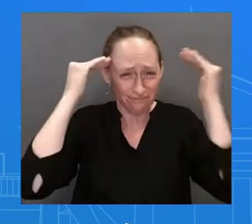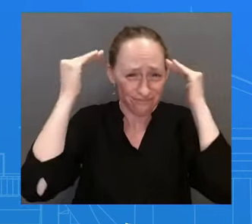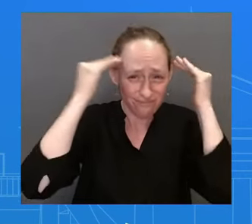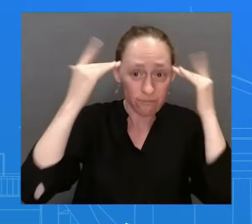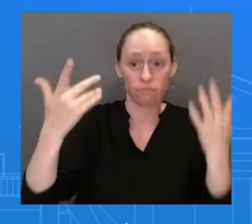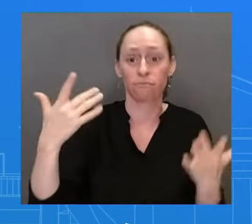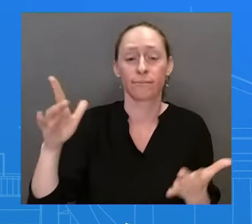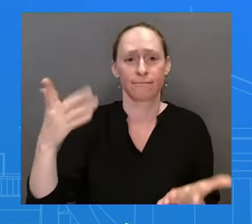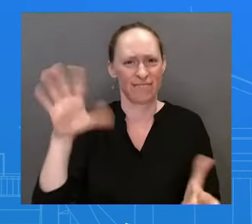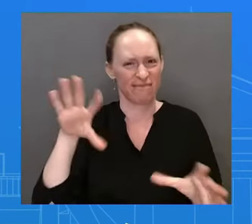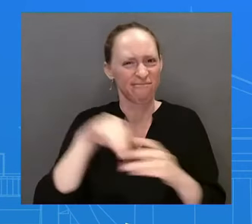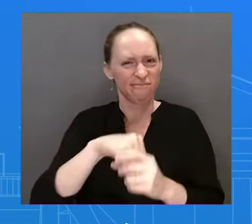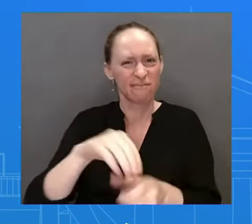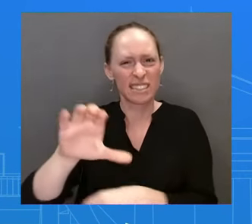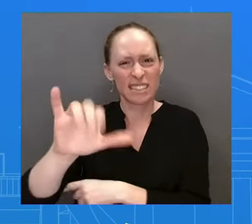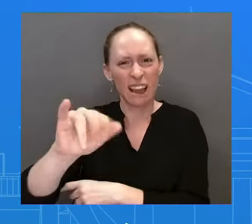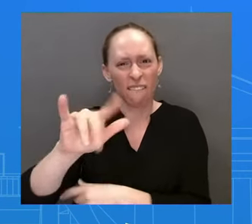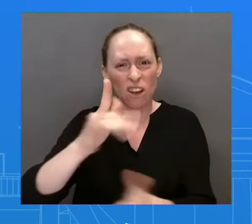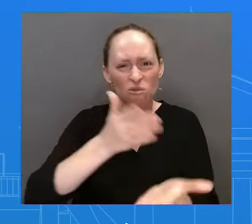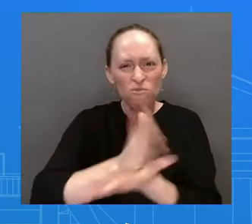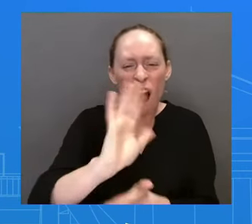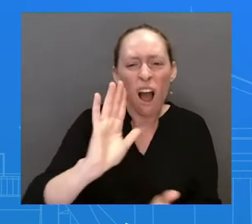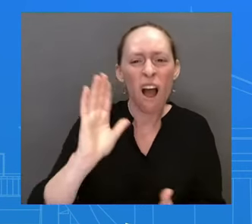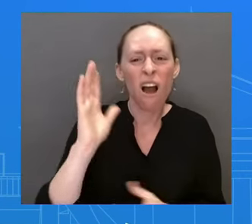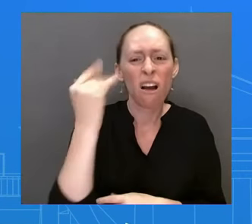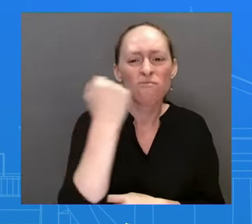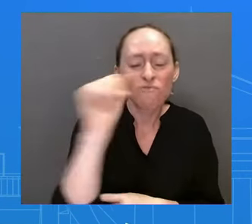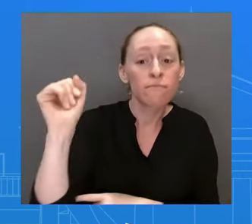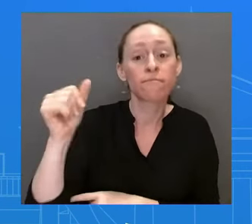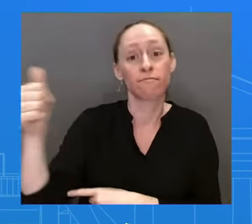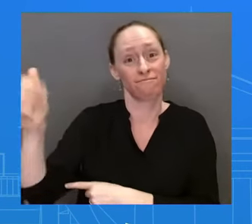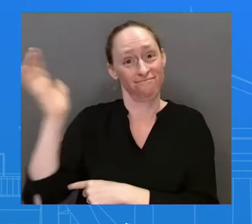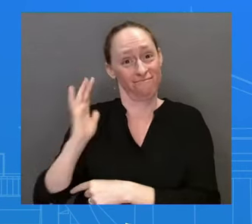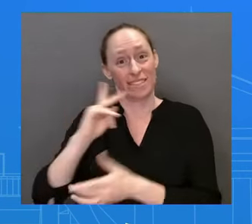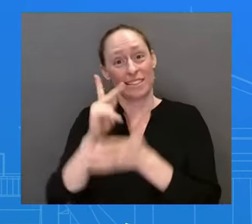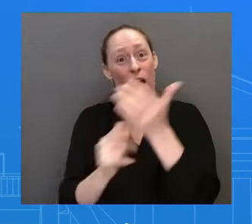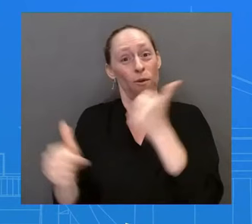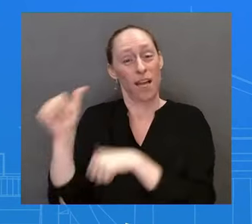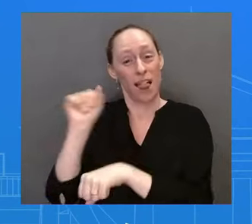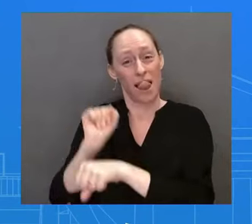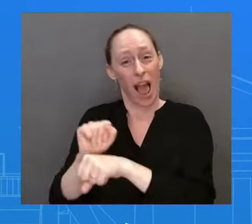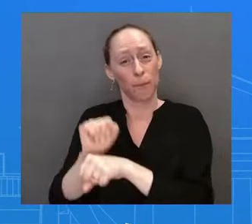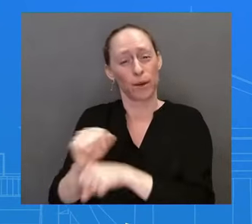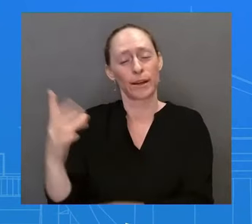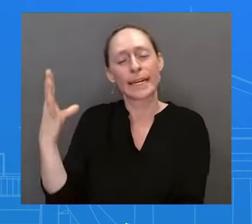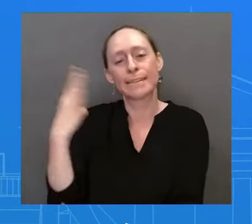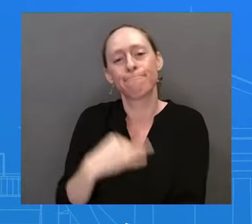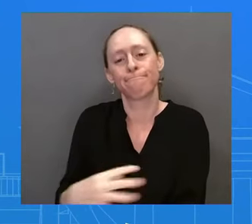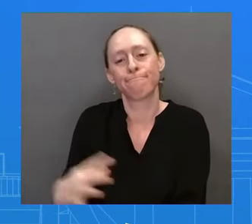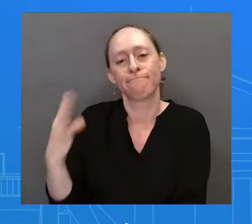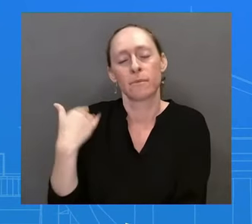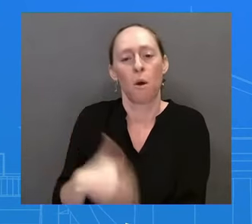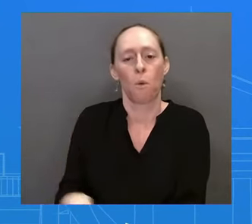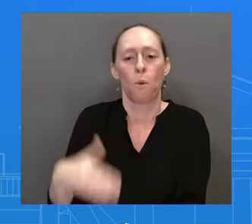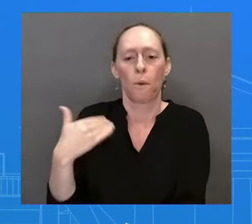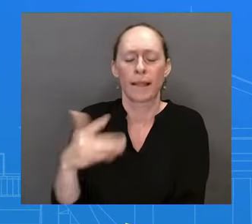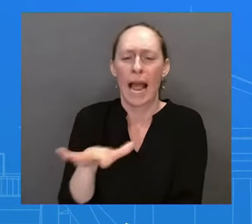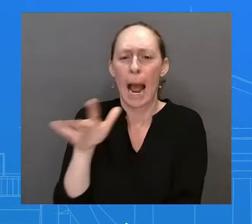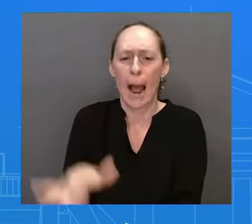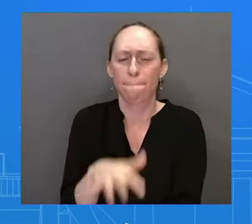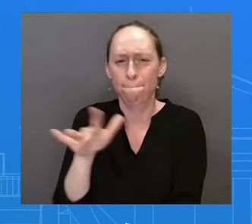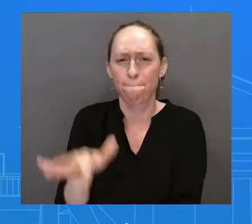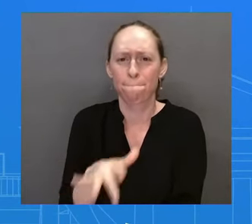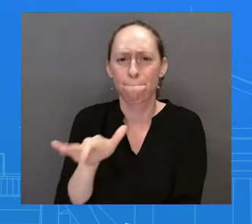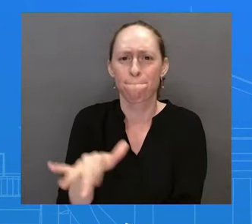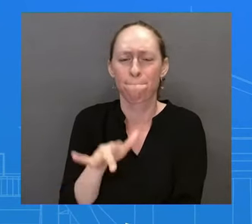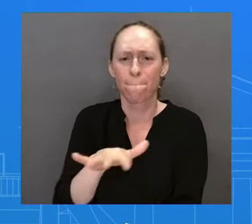be invaluable as we continue to work on government to implement our Invest in America